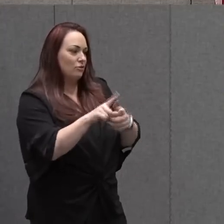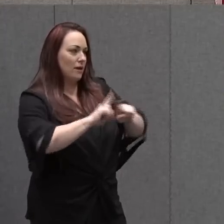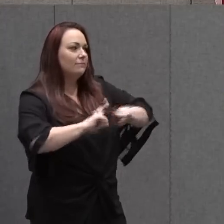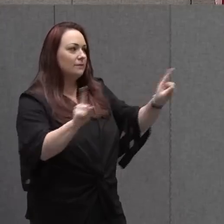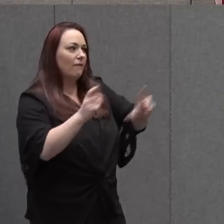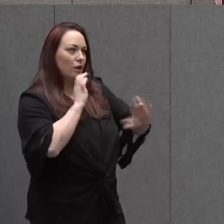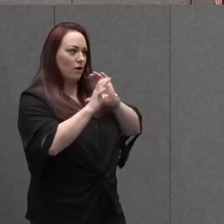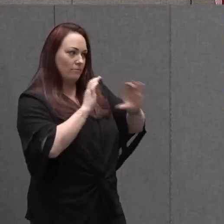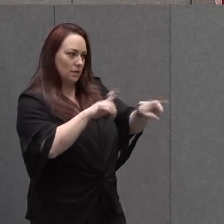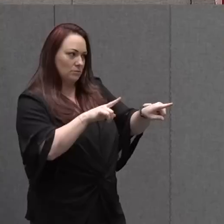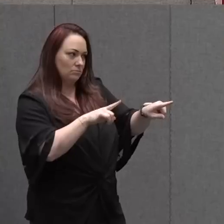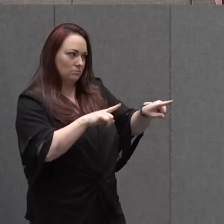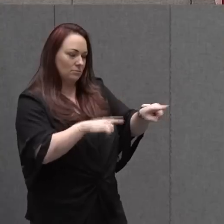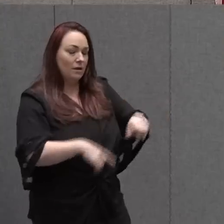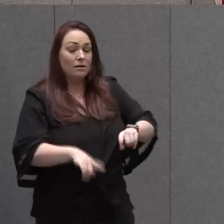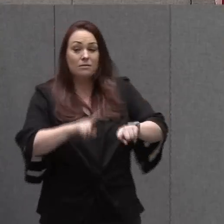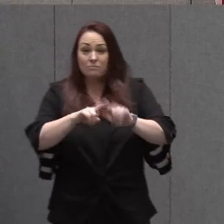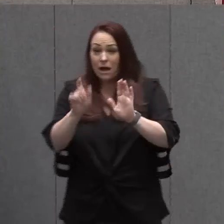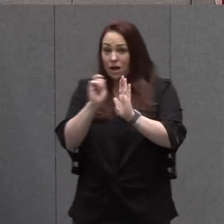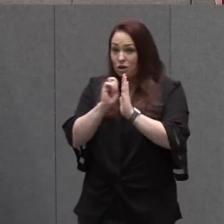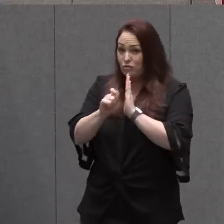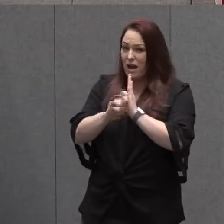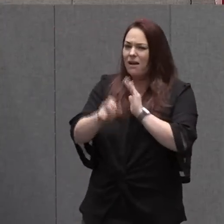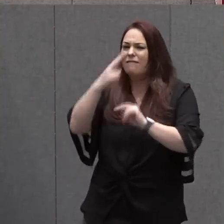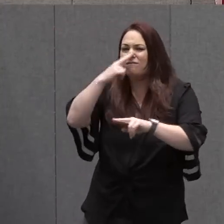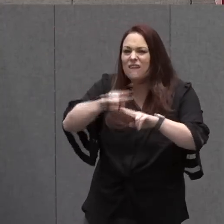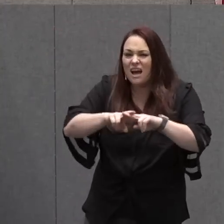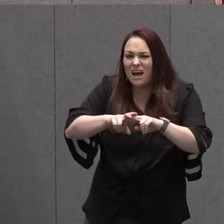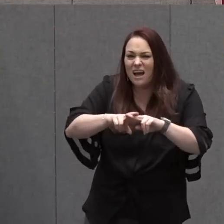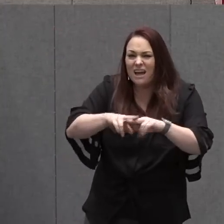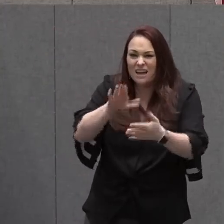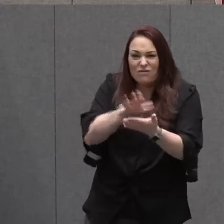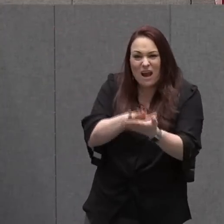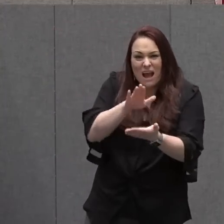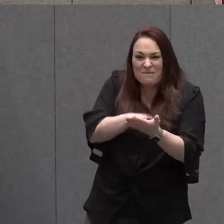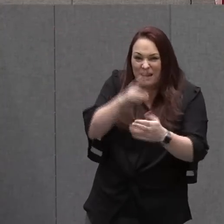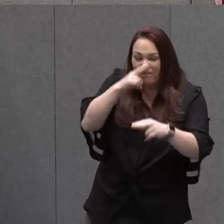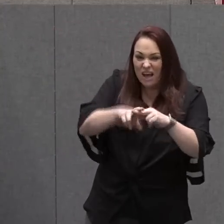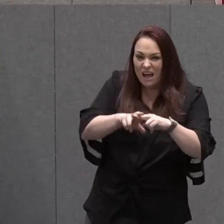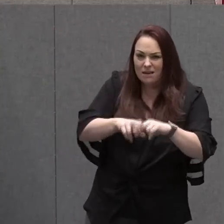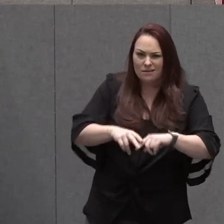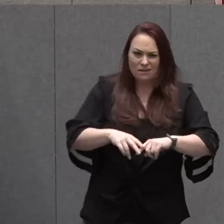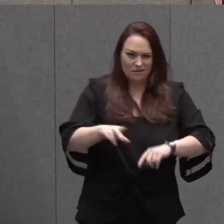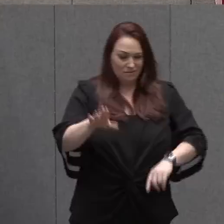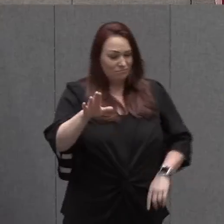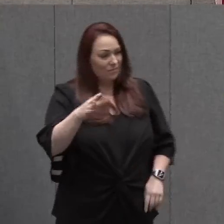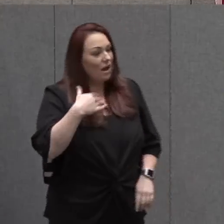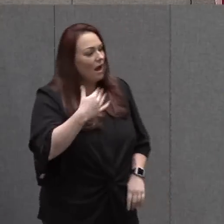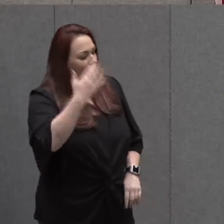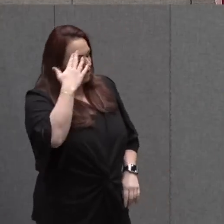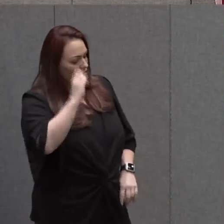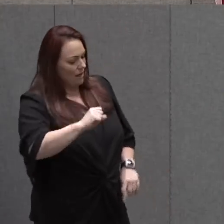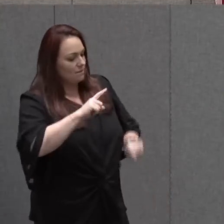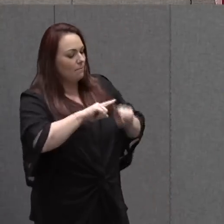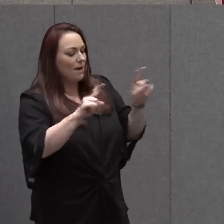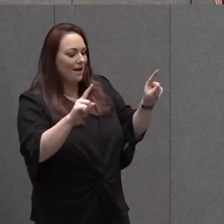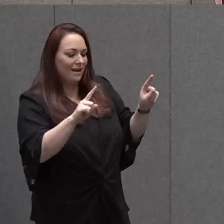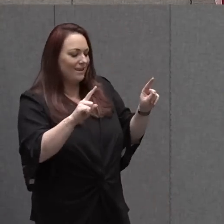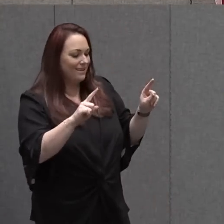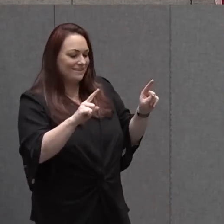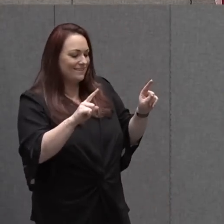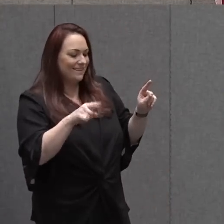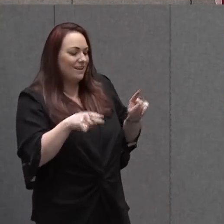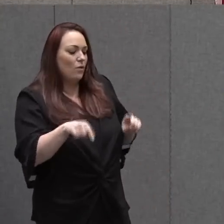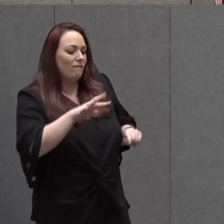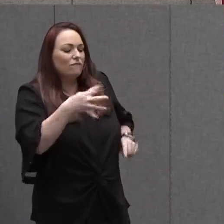so fun. So fun. It is, but we're not kindergarten teachers, and when I think about our 4th and 5th graders out there, I'm thinking, man,